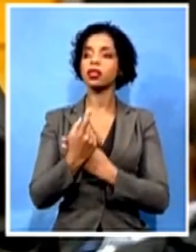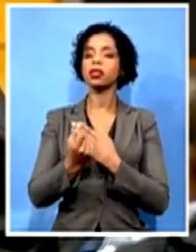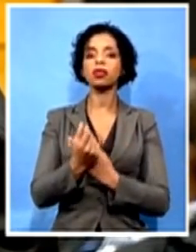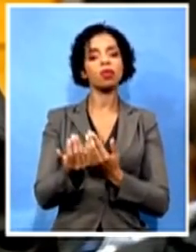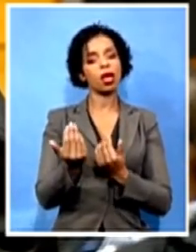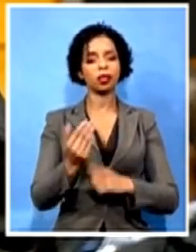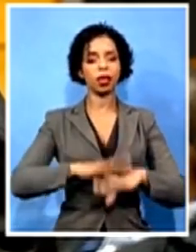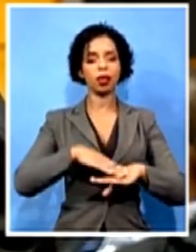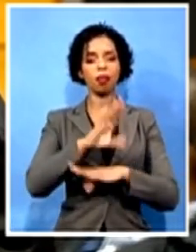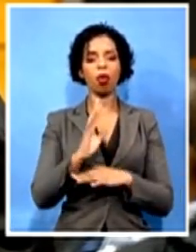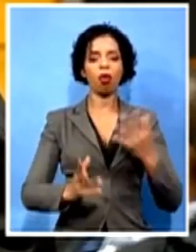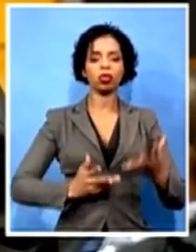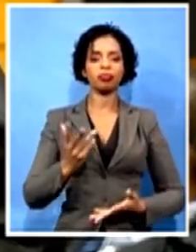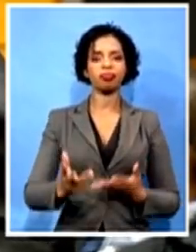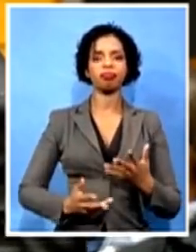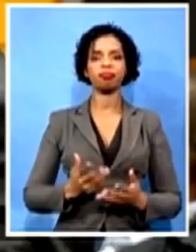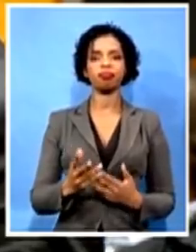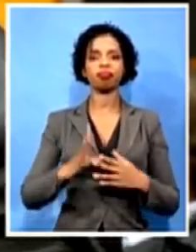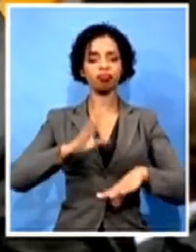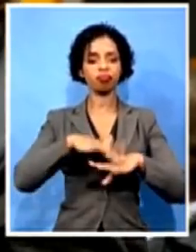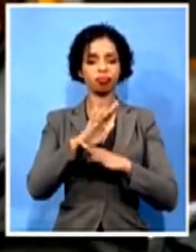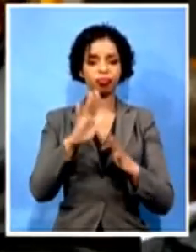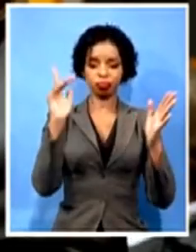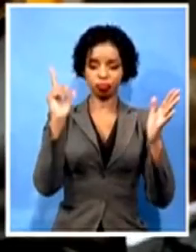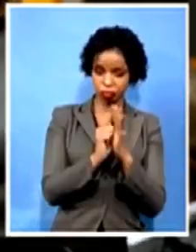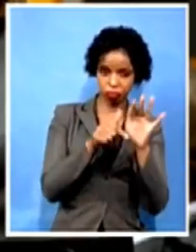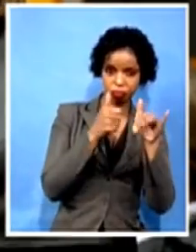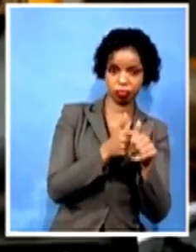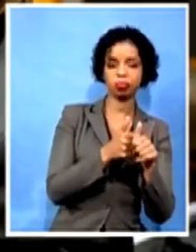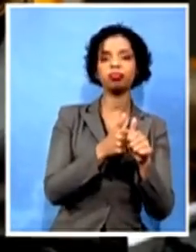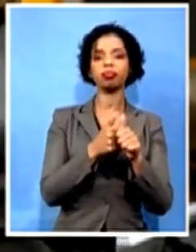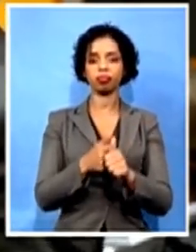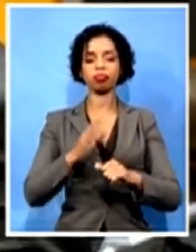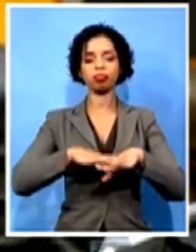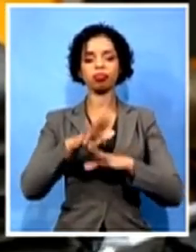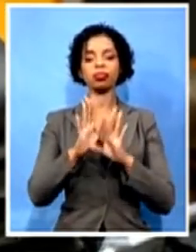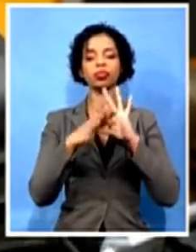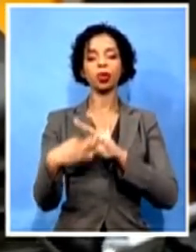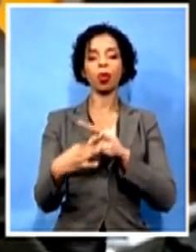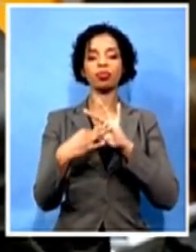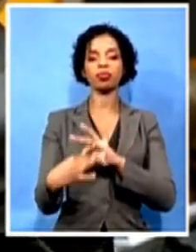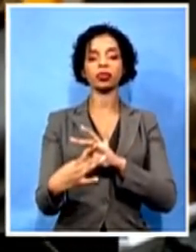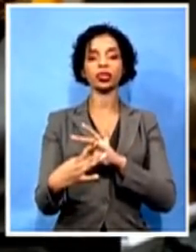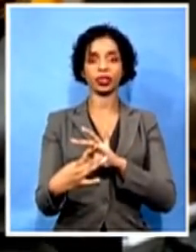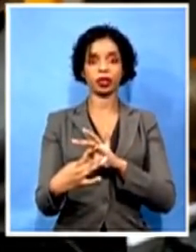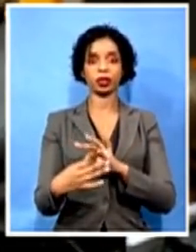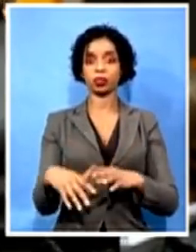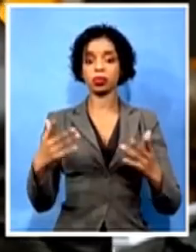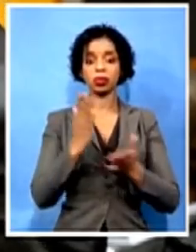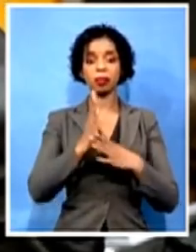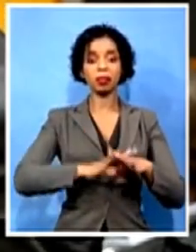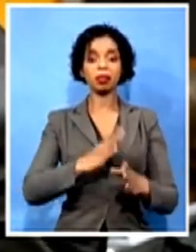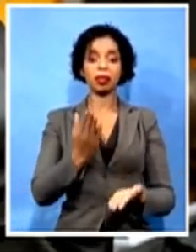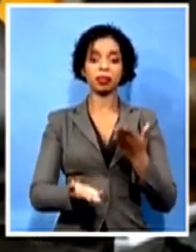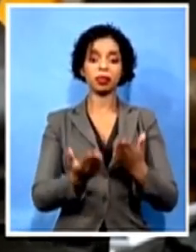collegiality and a lot more cooperation. Unless you're in a matter where you sometimes get difficult opponents, or it's a difficult matter, and you're